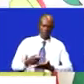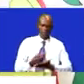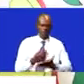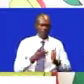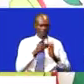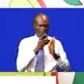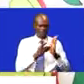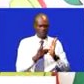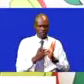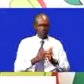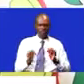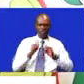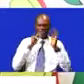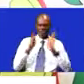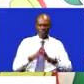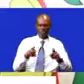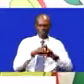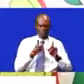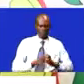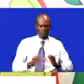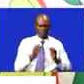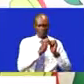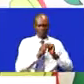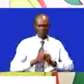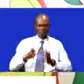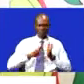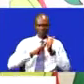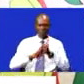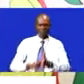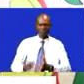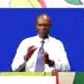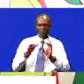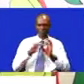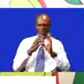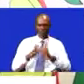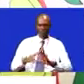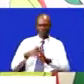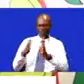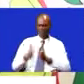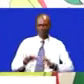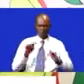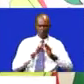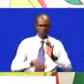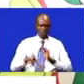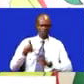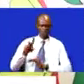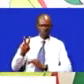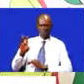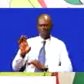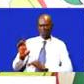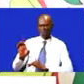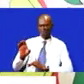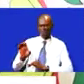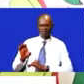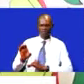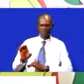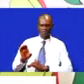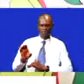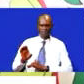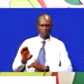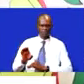by partner states, equal representations of partner members in the Lake Victoria Basin